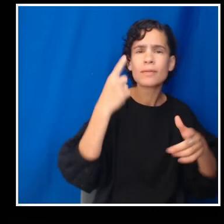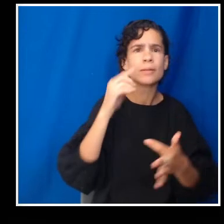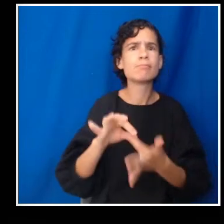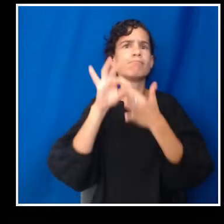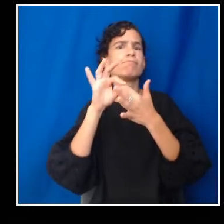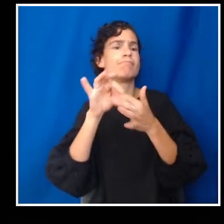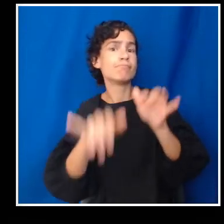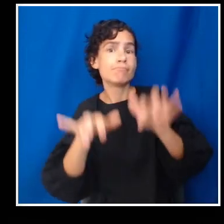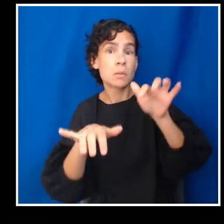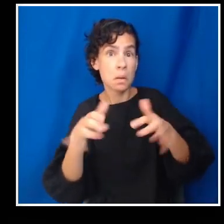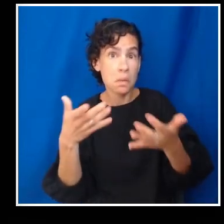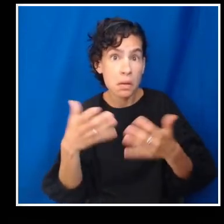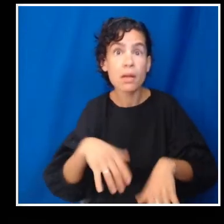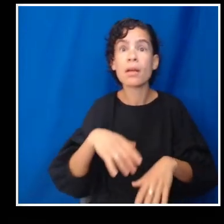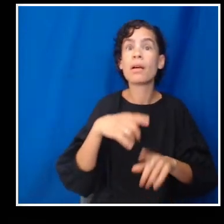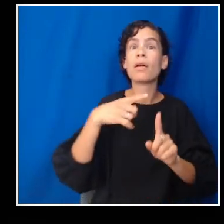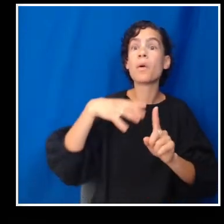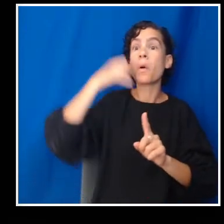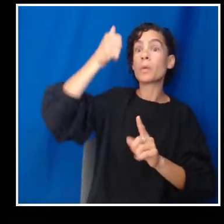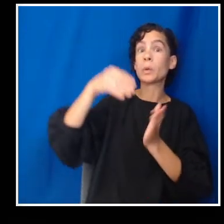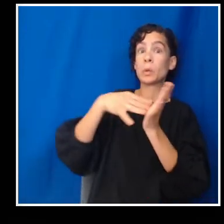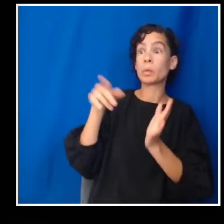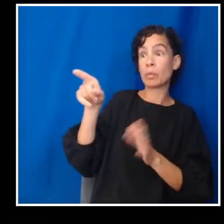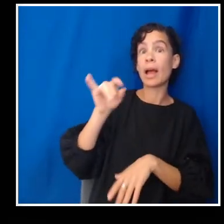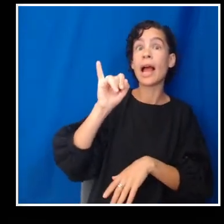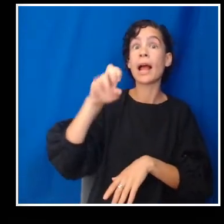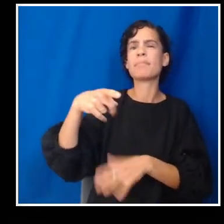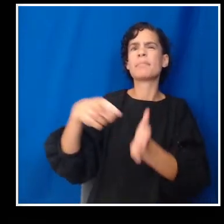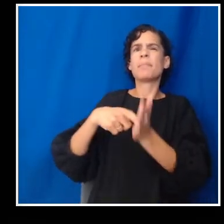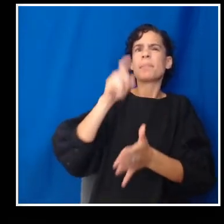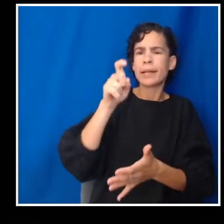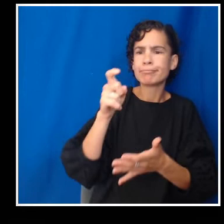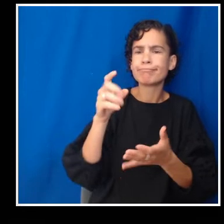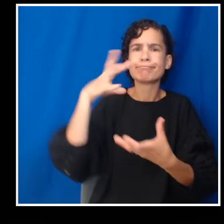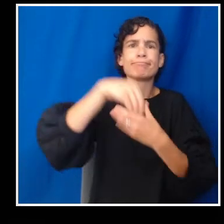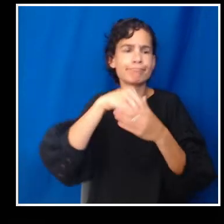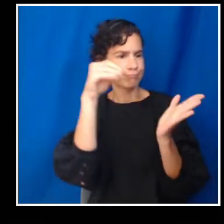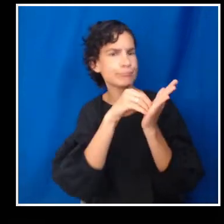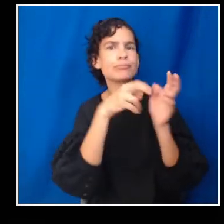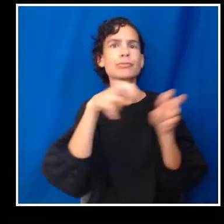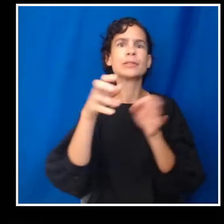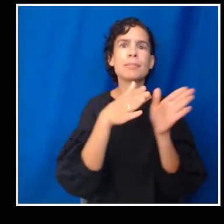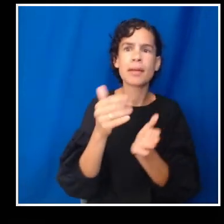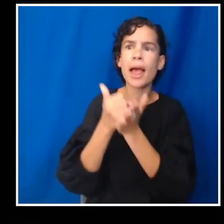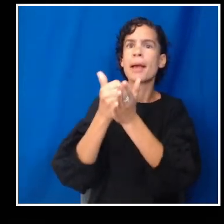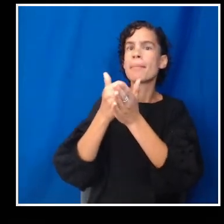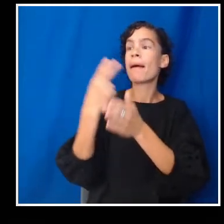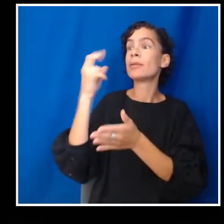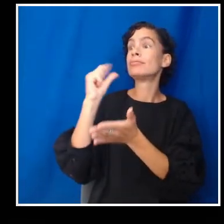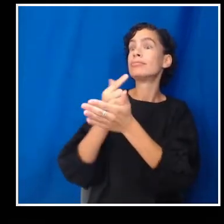specialized keyboards. For older students, an IEP must include a transition plan to help the student prepare for life after high